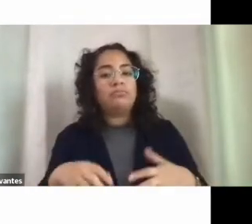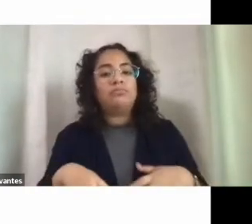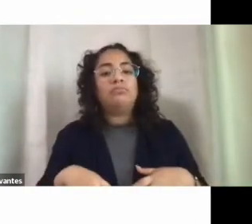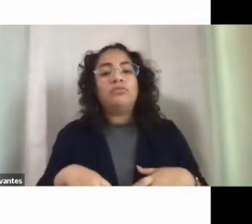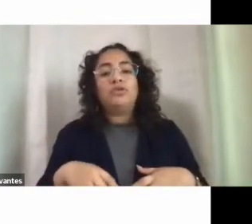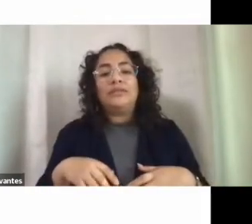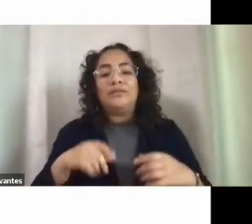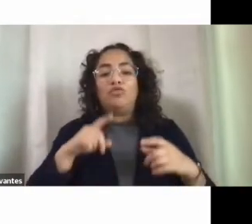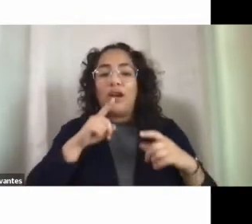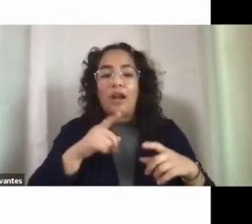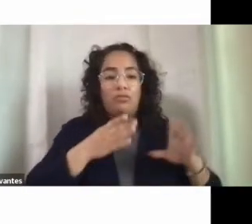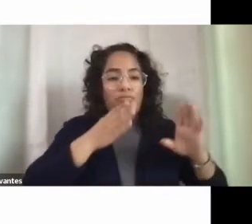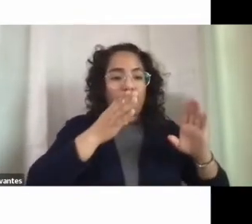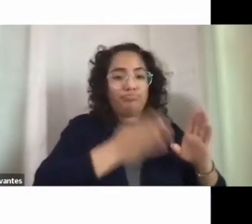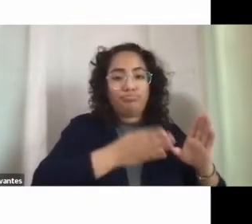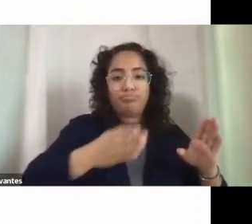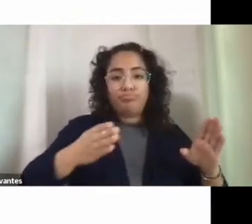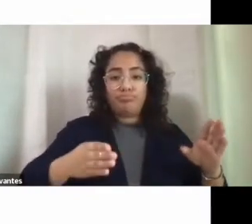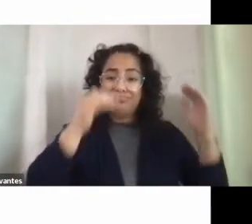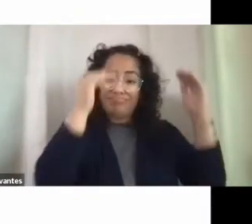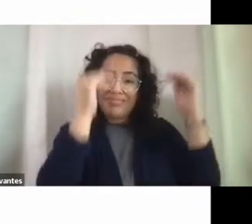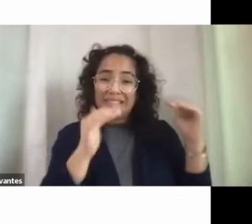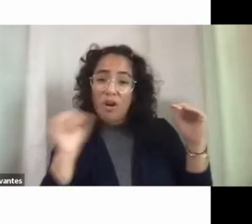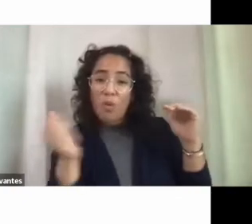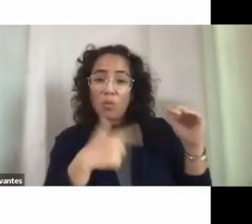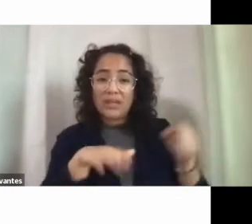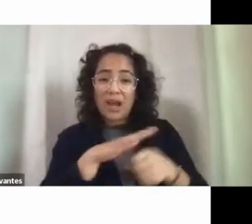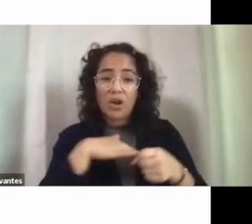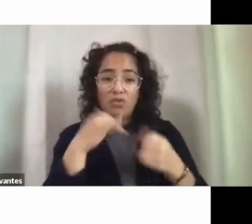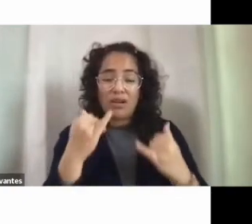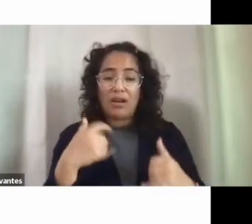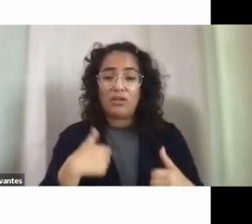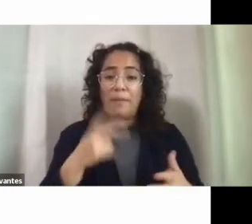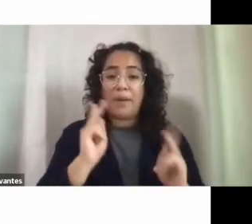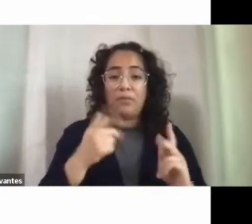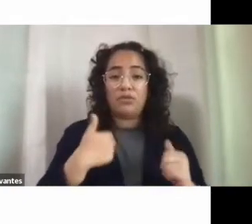right now that people are trying to figure out.